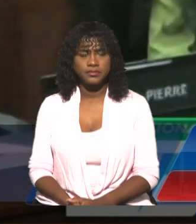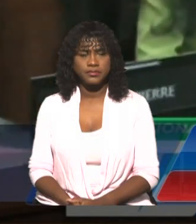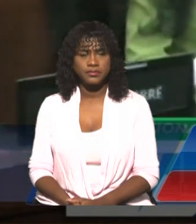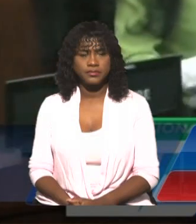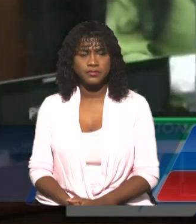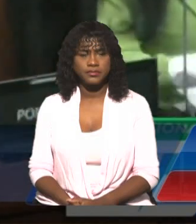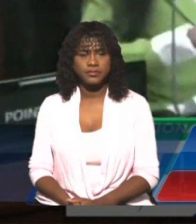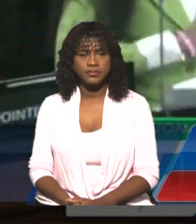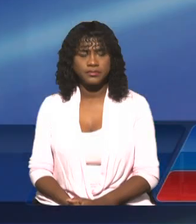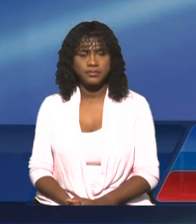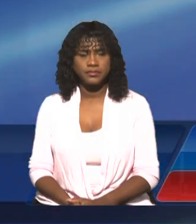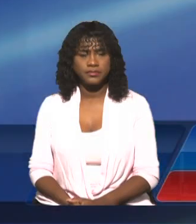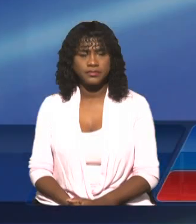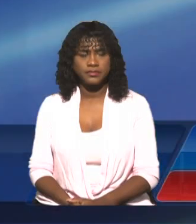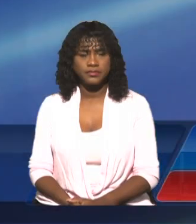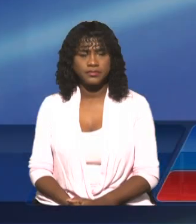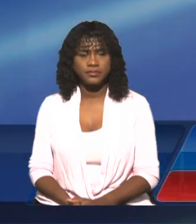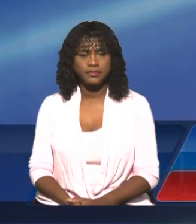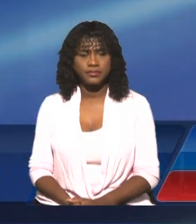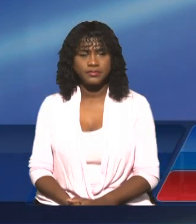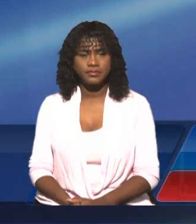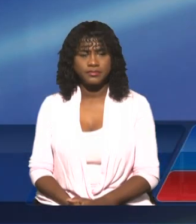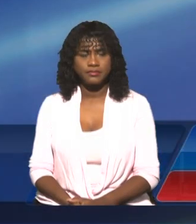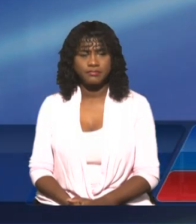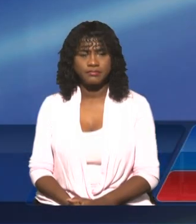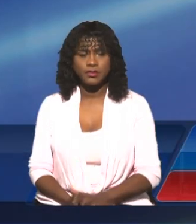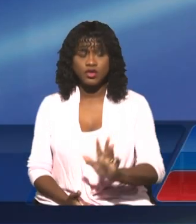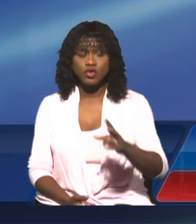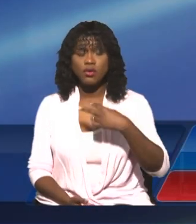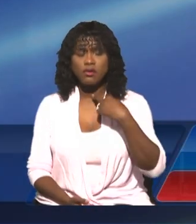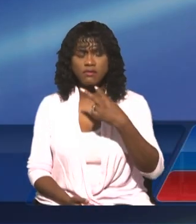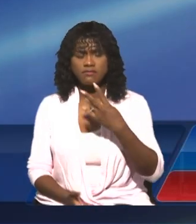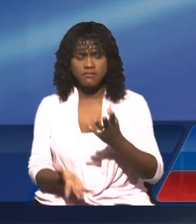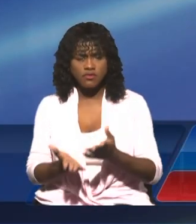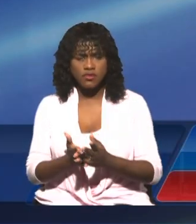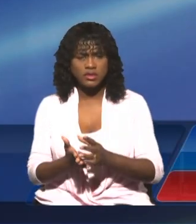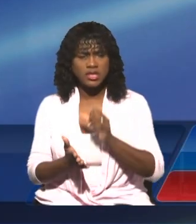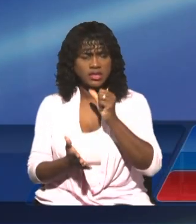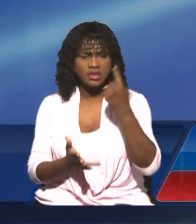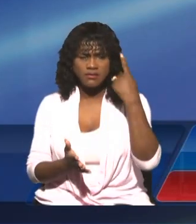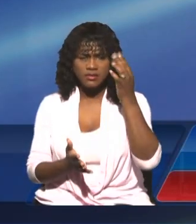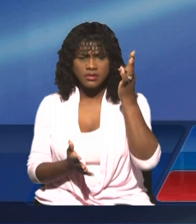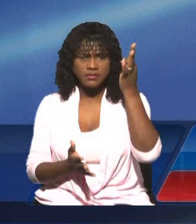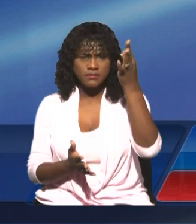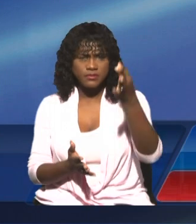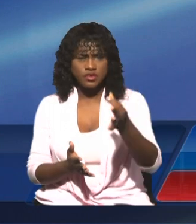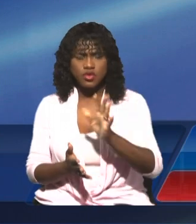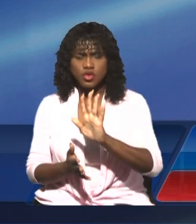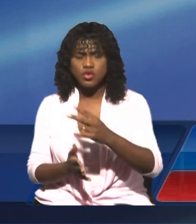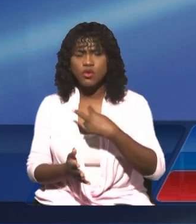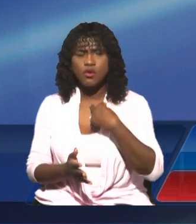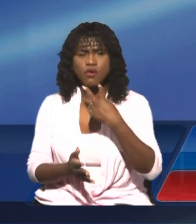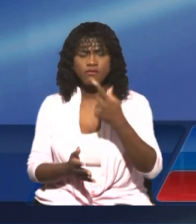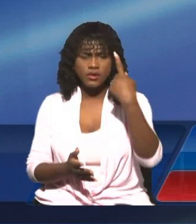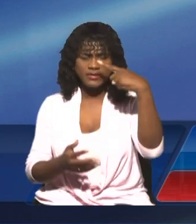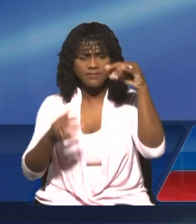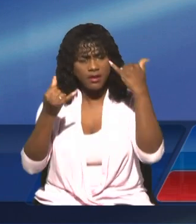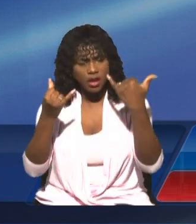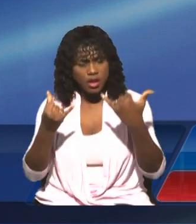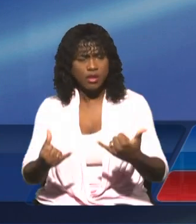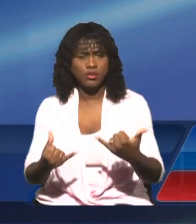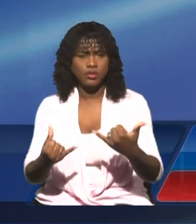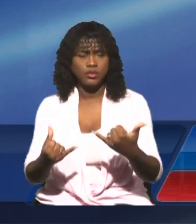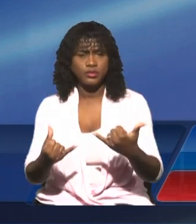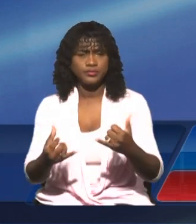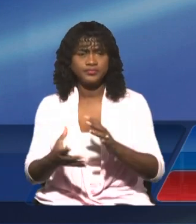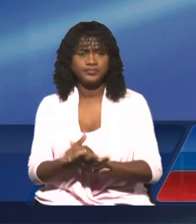Sonolala, TTT News. Your voice is not a voice of the future. Your voice is a voice now.